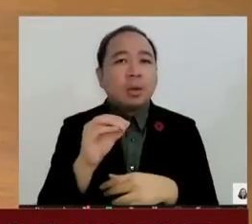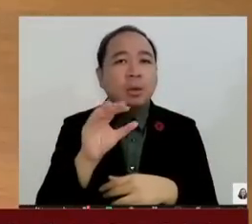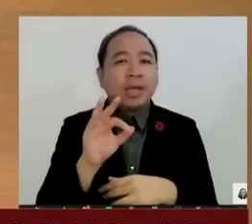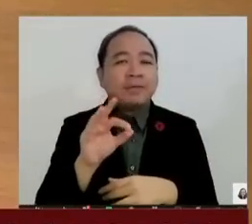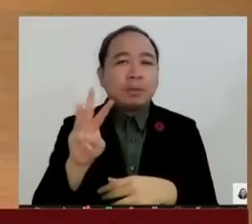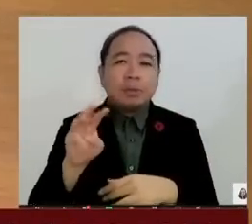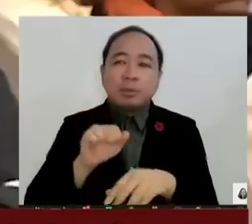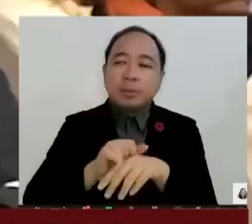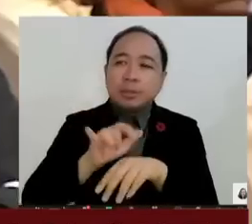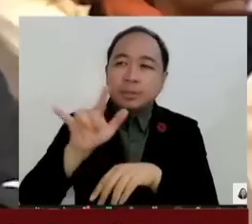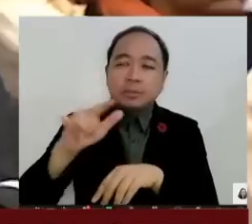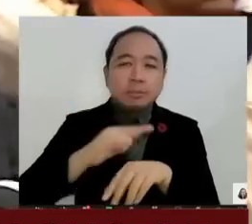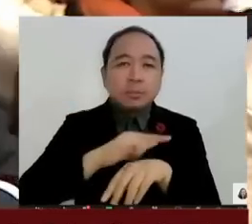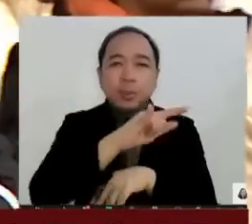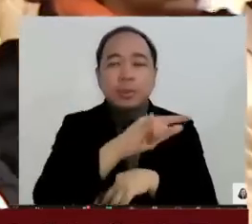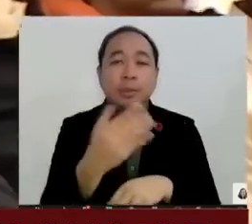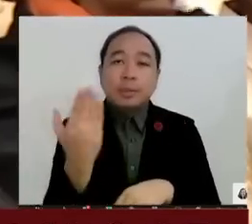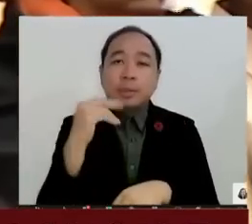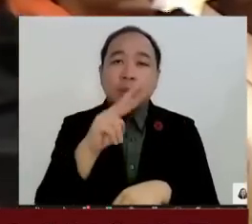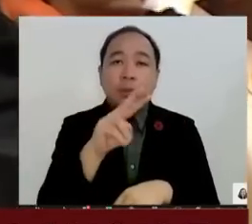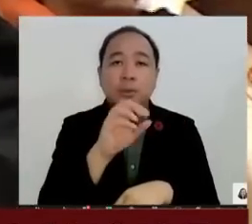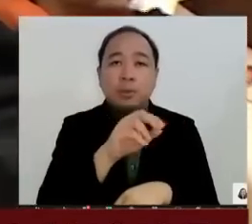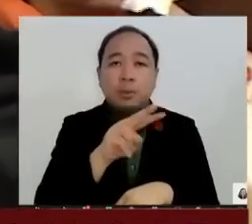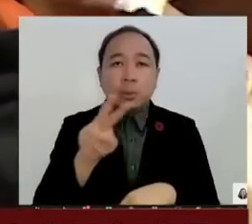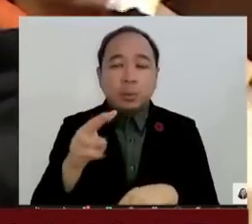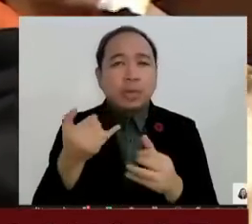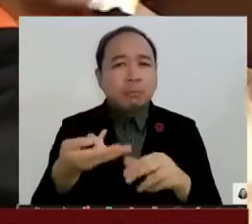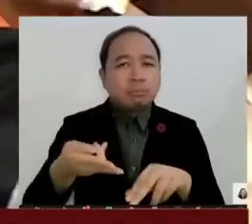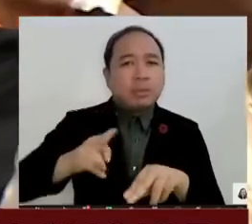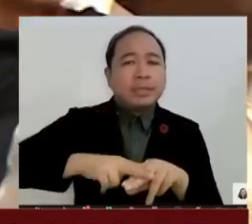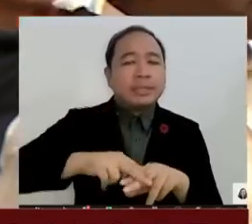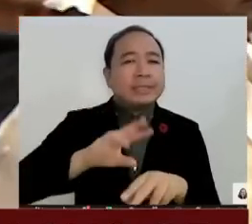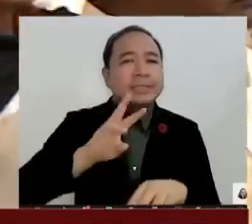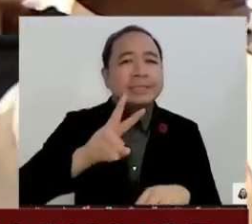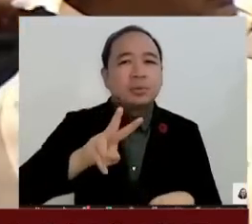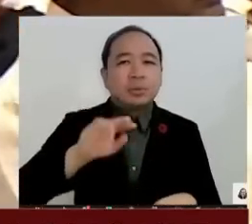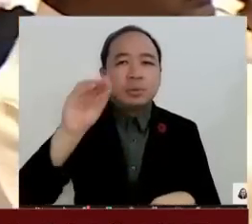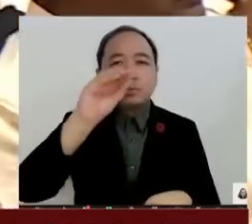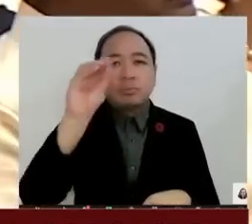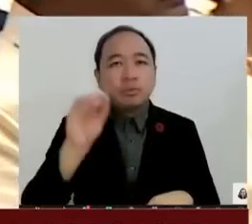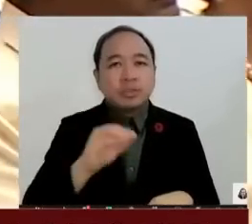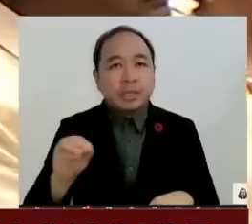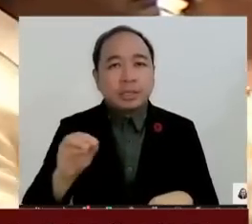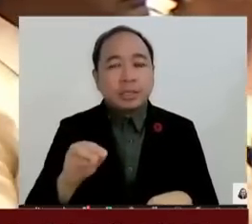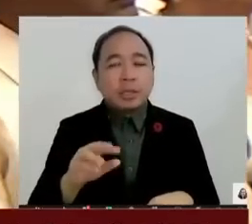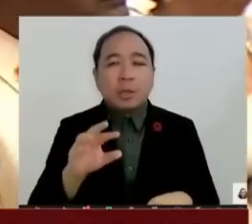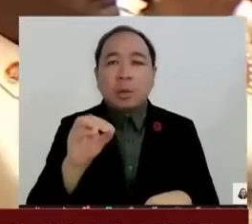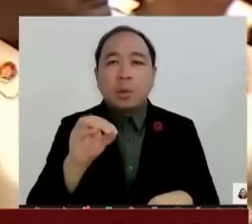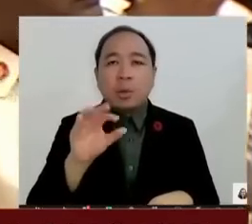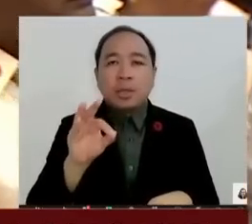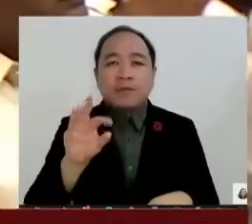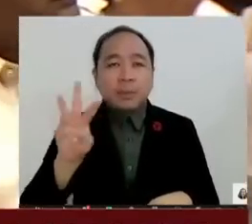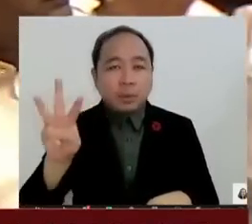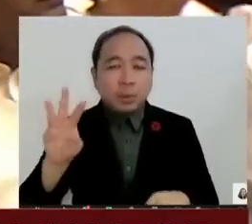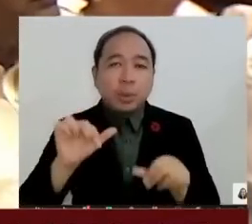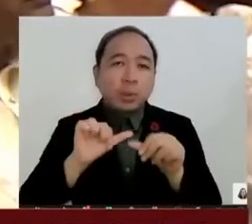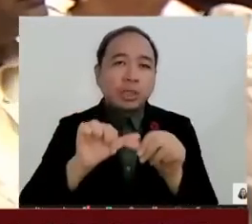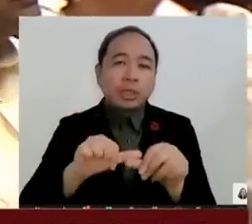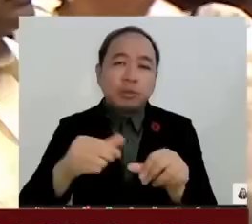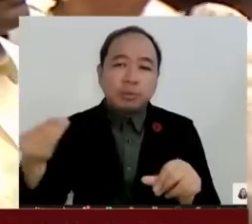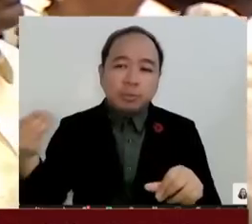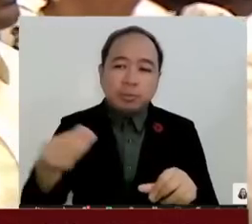the number has increased by 62%. OFWs continue to send in historically high